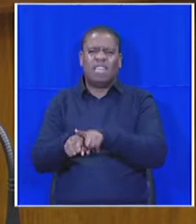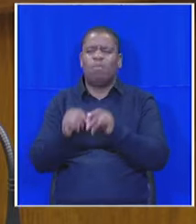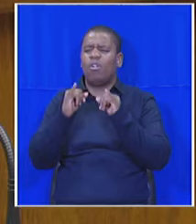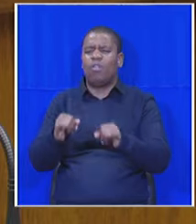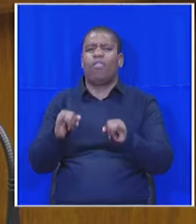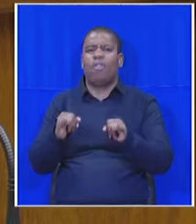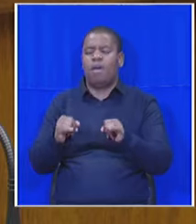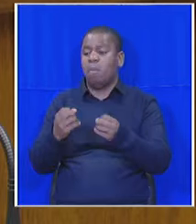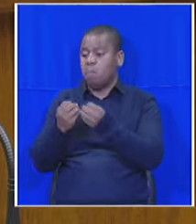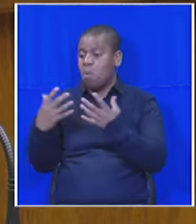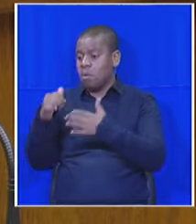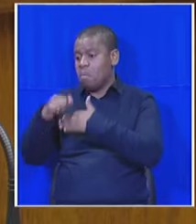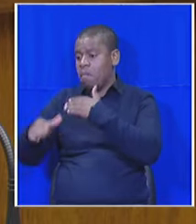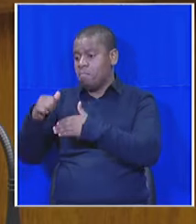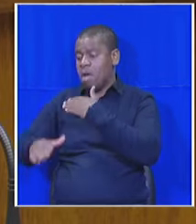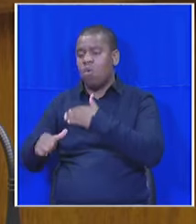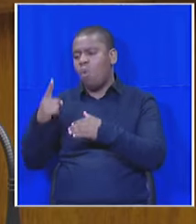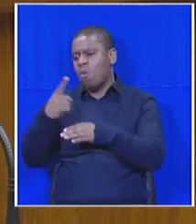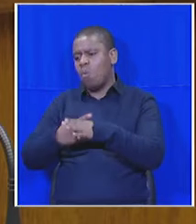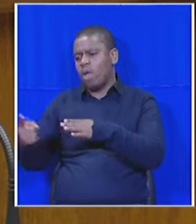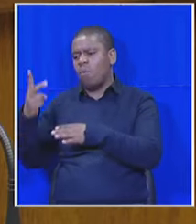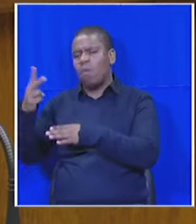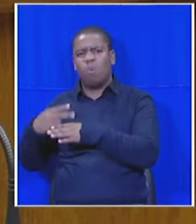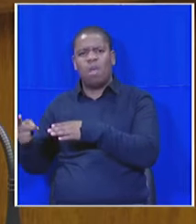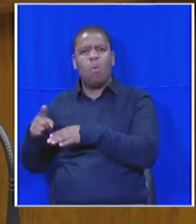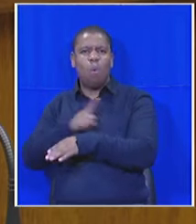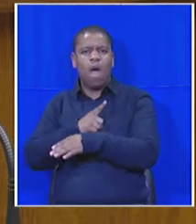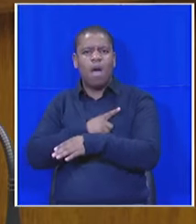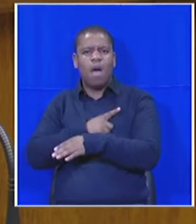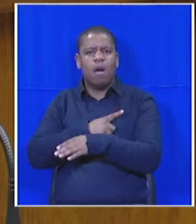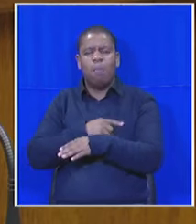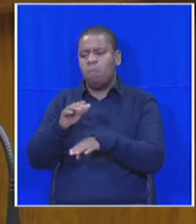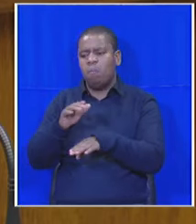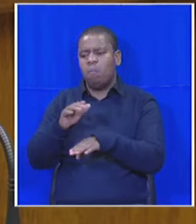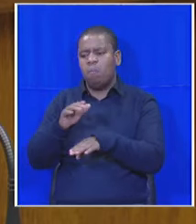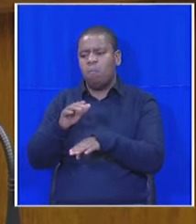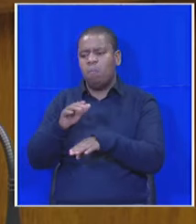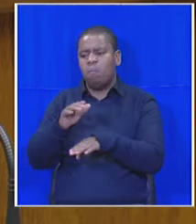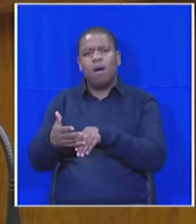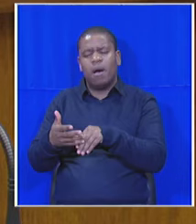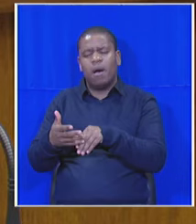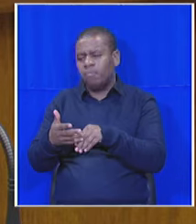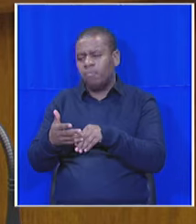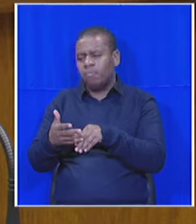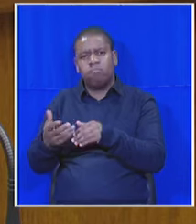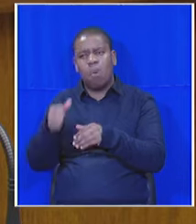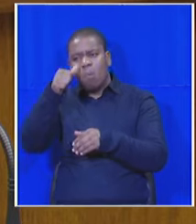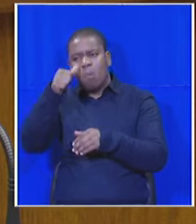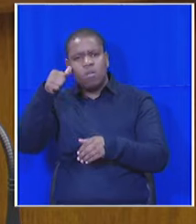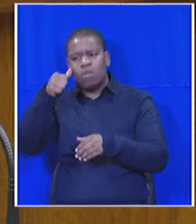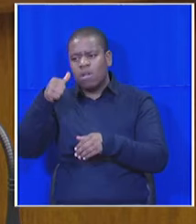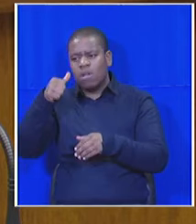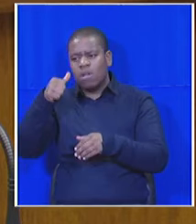of schoolgirls are missing a week of school each month simply because they do not have access to sanitary products. The IFP continues to call